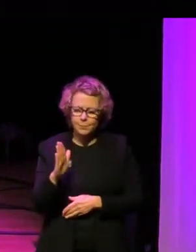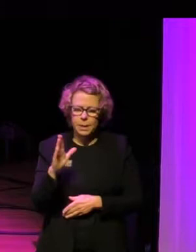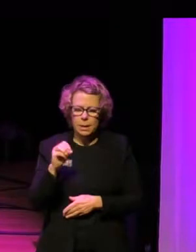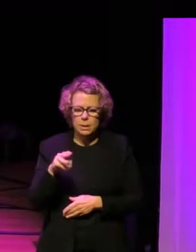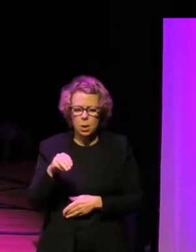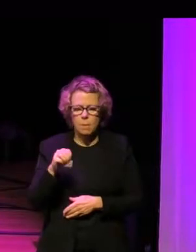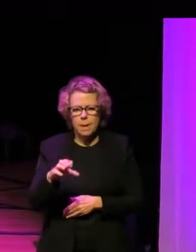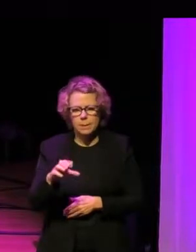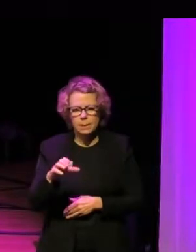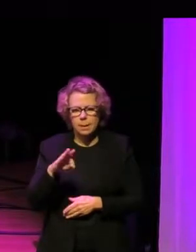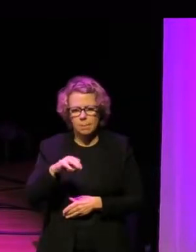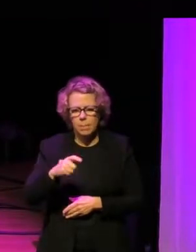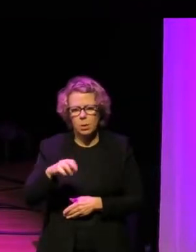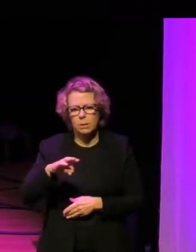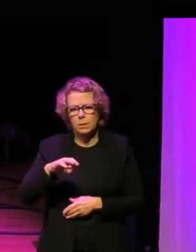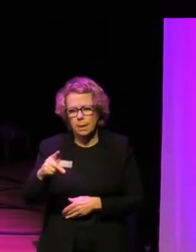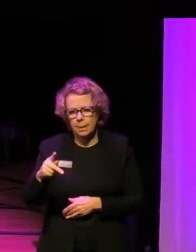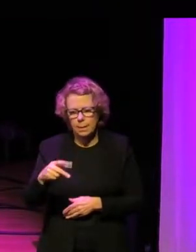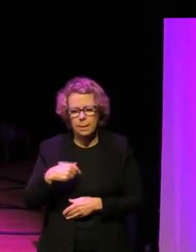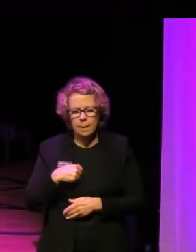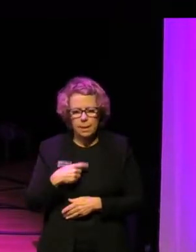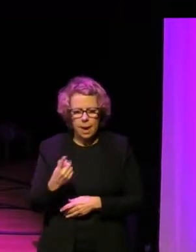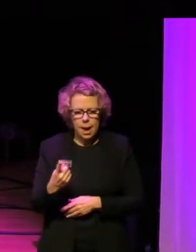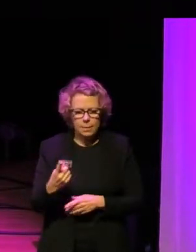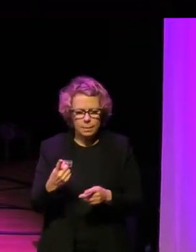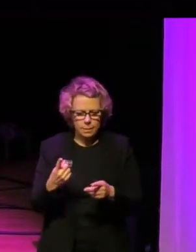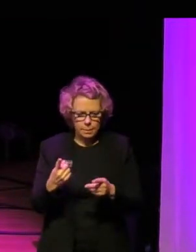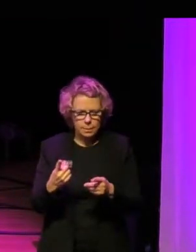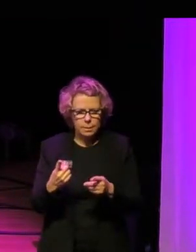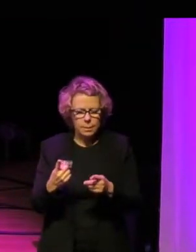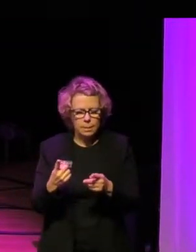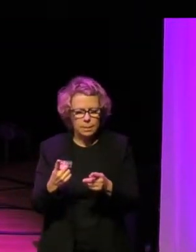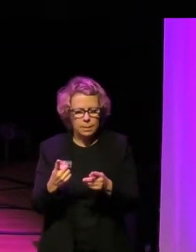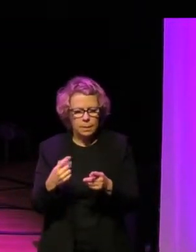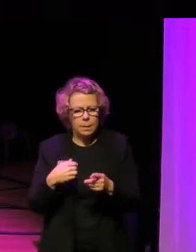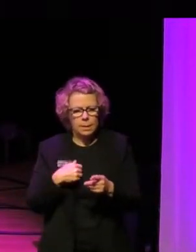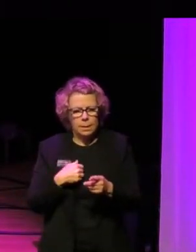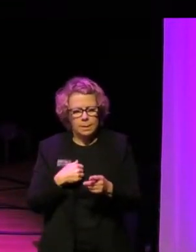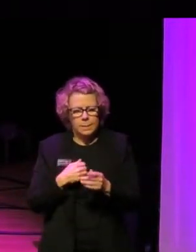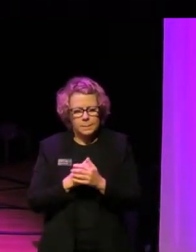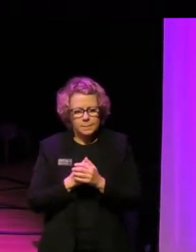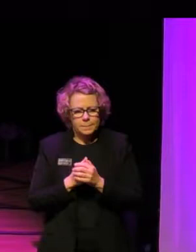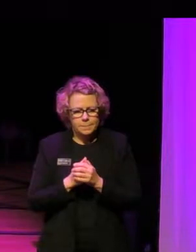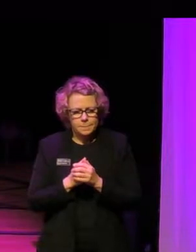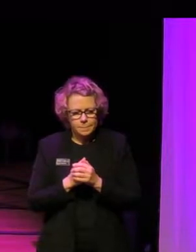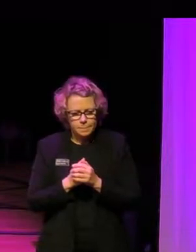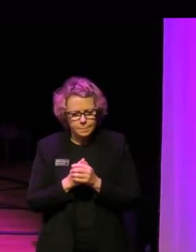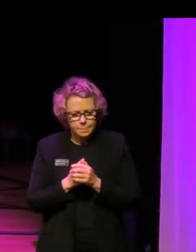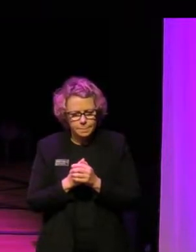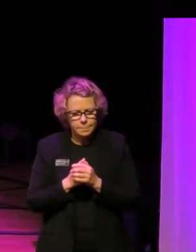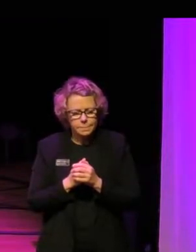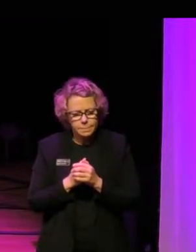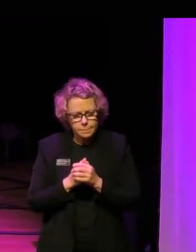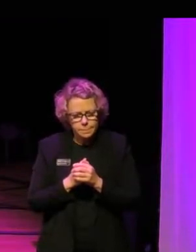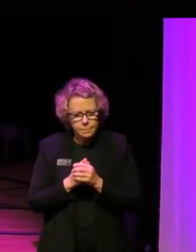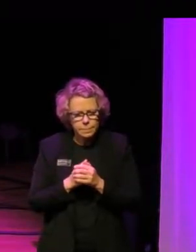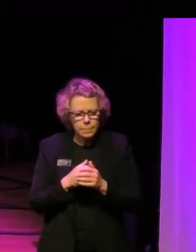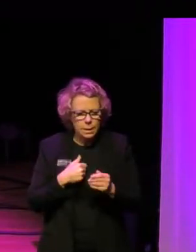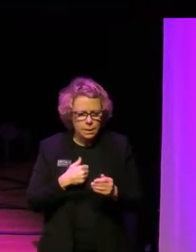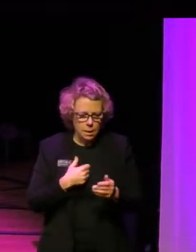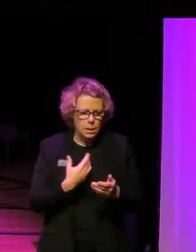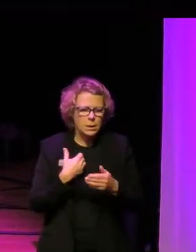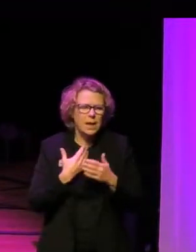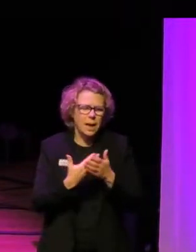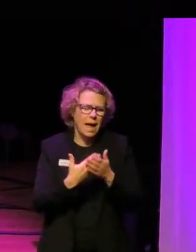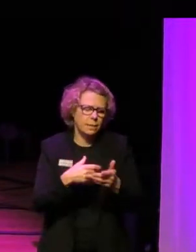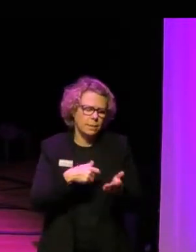Kinney who penned down a poem, The Cold Within. In the interest of time, I'm not going to read the poem, but I'll tell